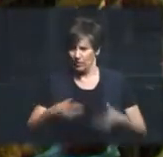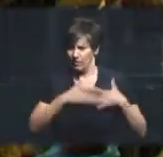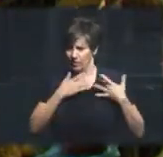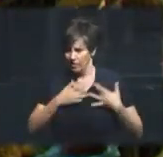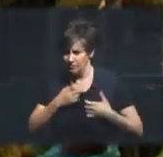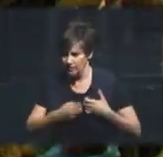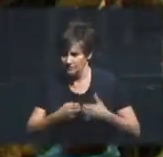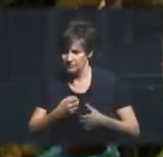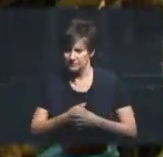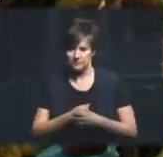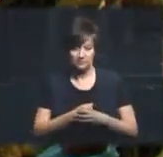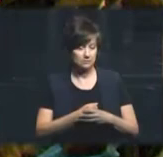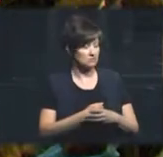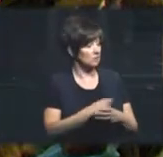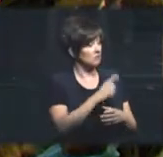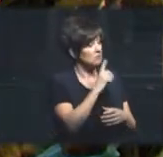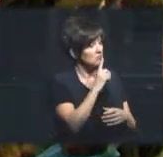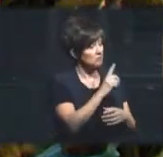And